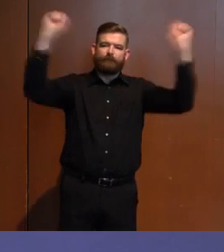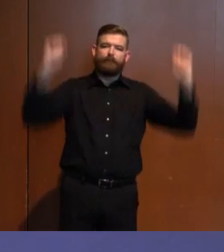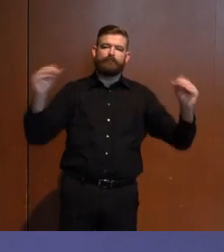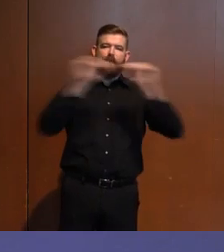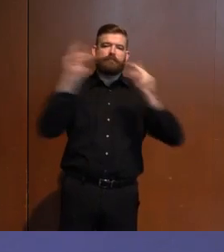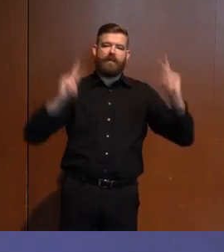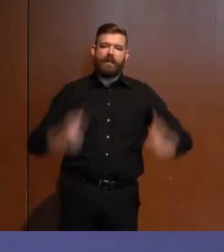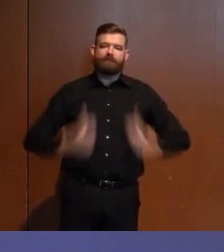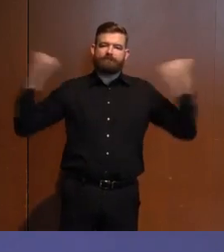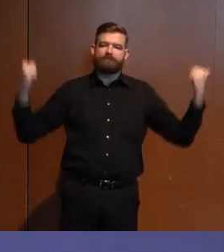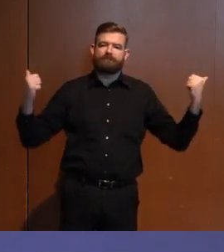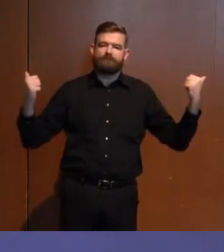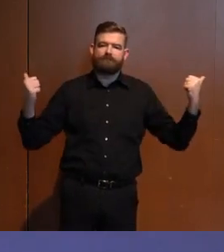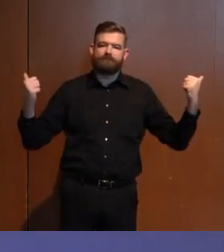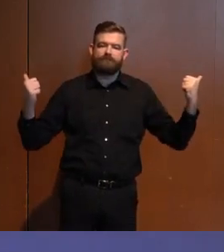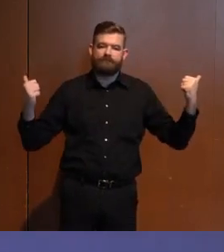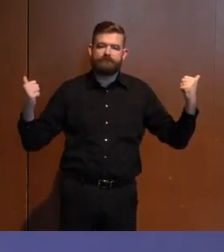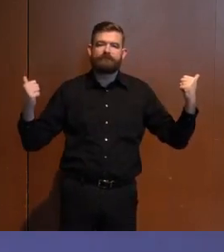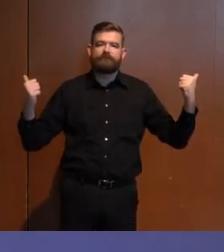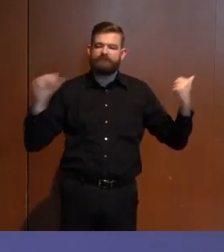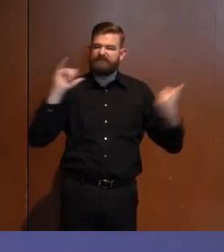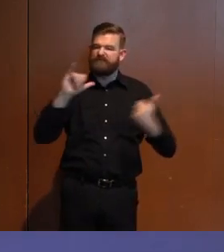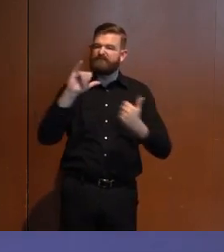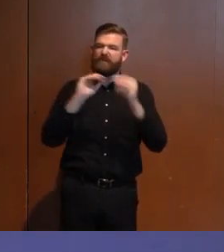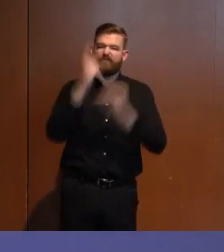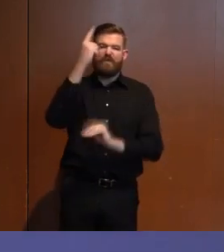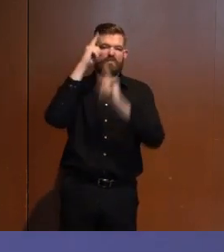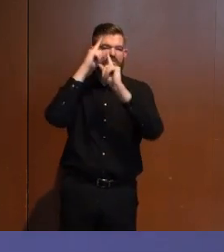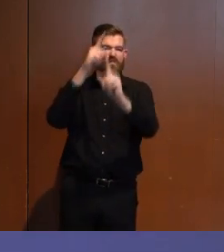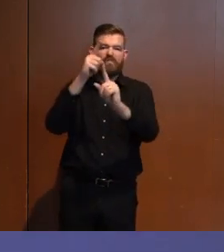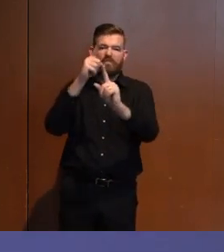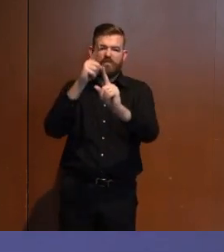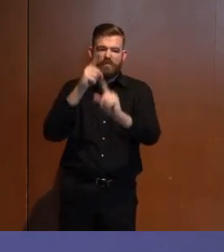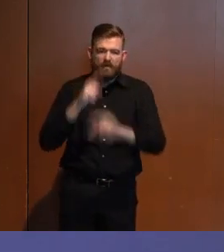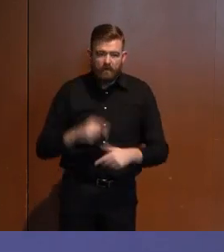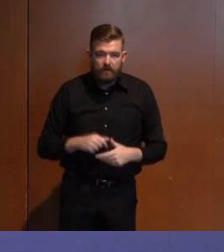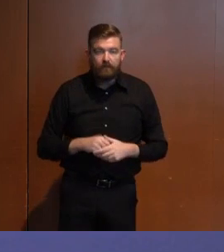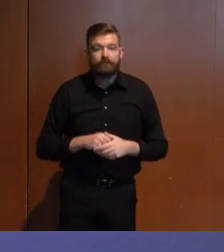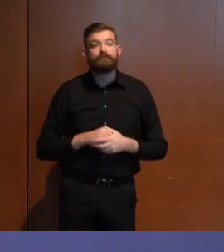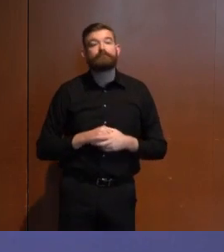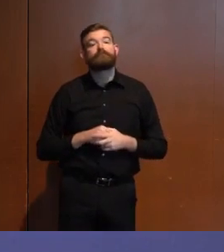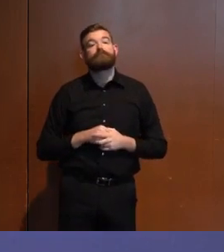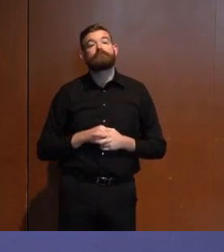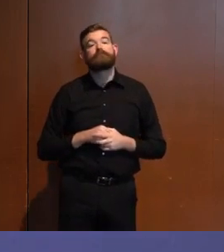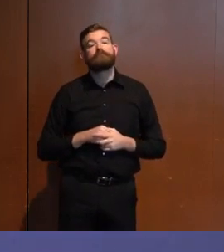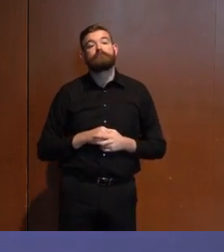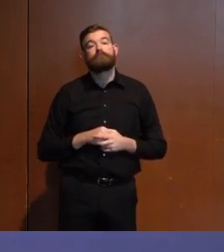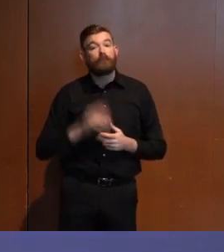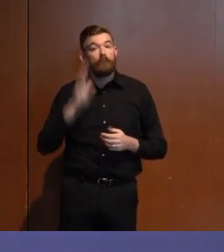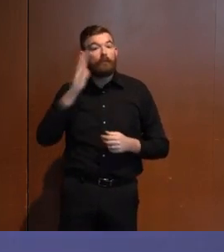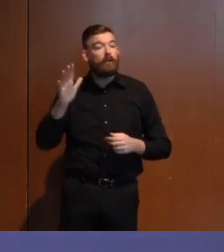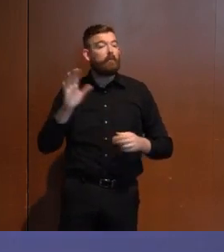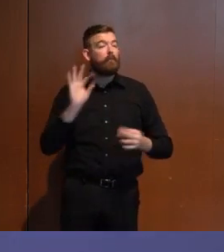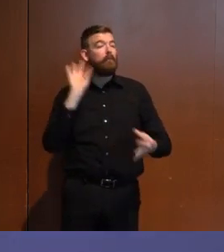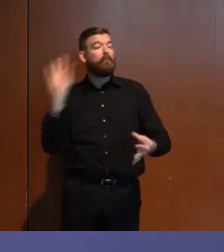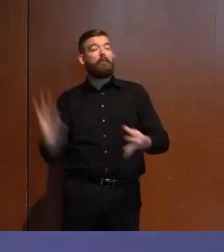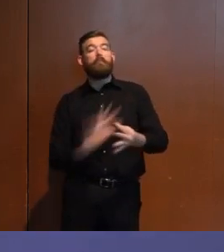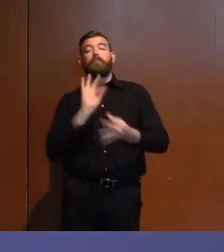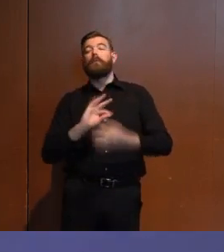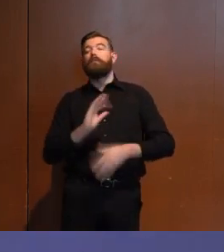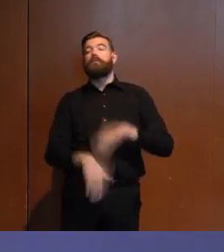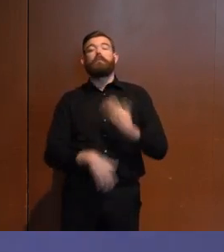state. That doesn't mean we're going to succeed in every time out, but again, there is no price that